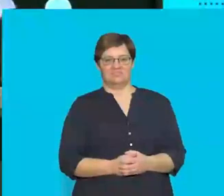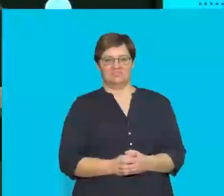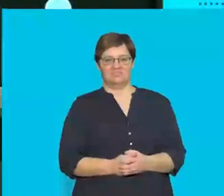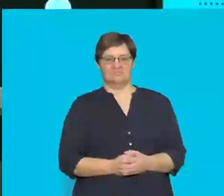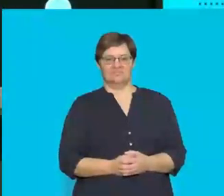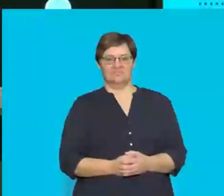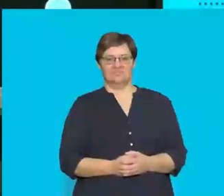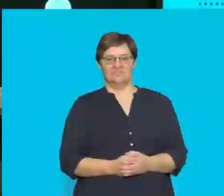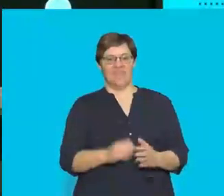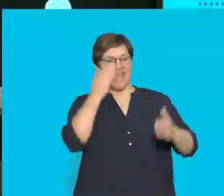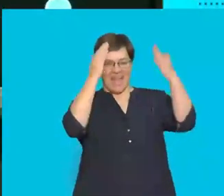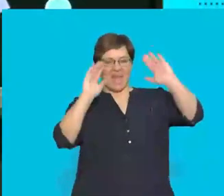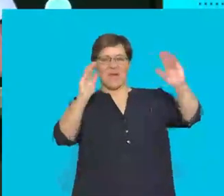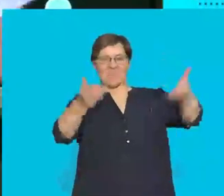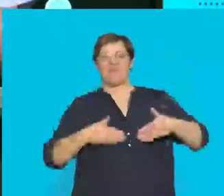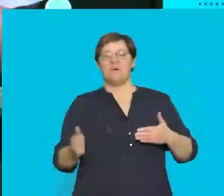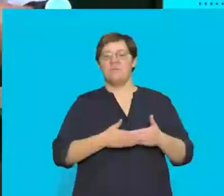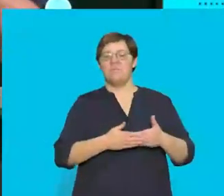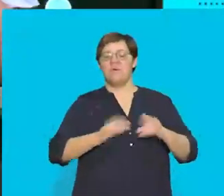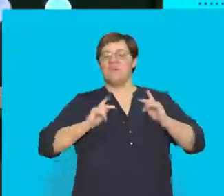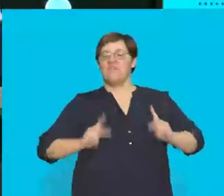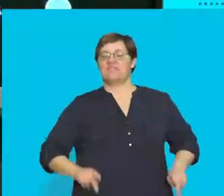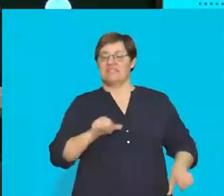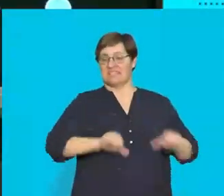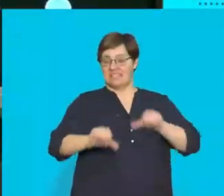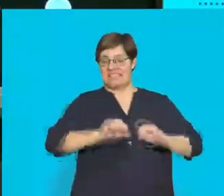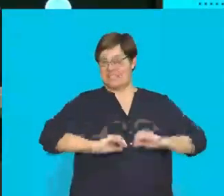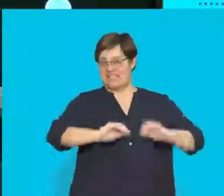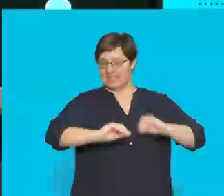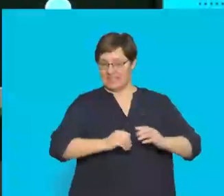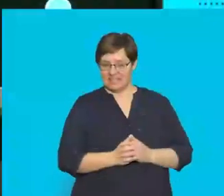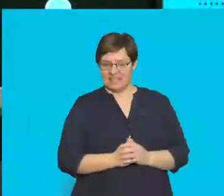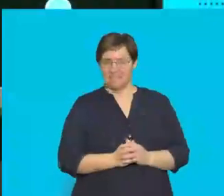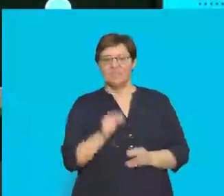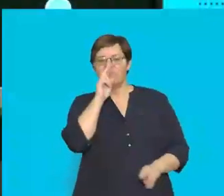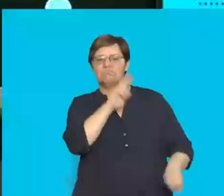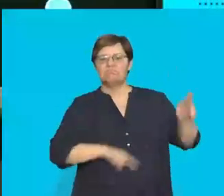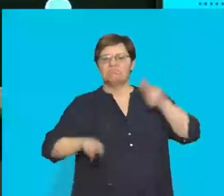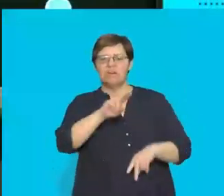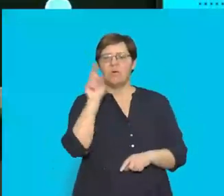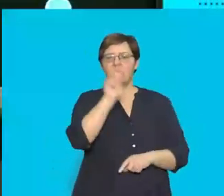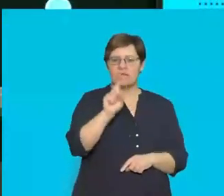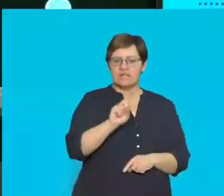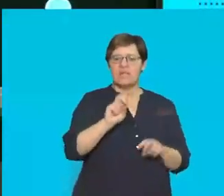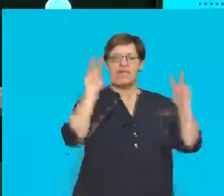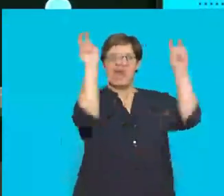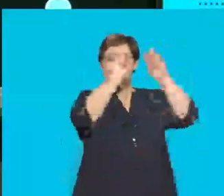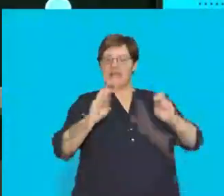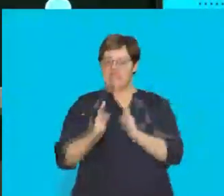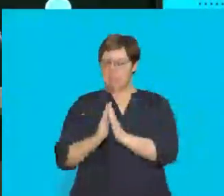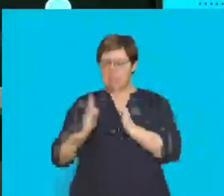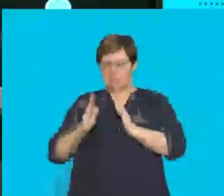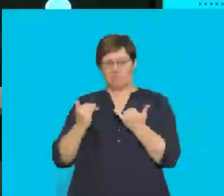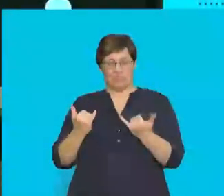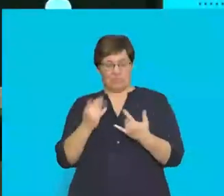Welcome to another physical sciences lesson. We're going to be revising the topic of electromagnetism today. So come along with me and